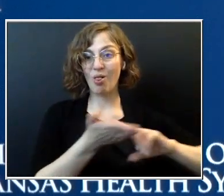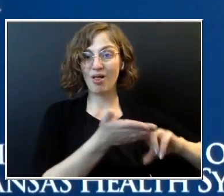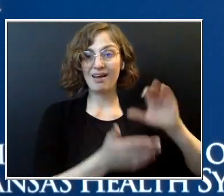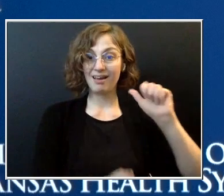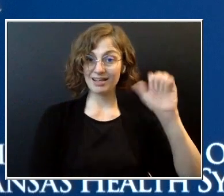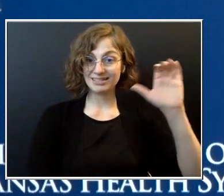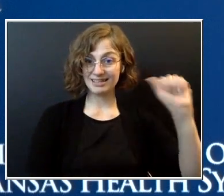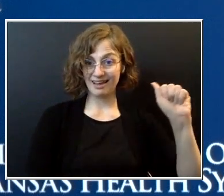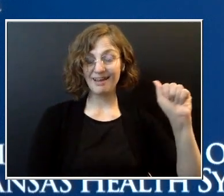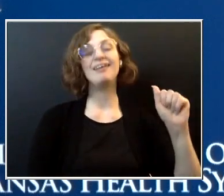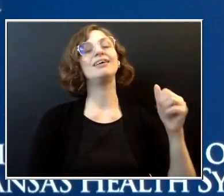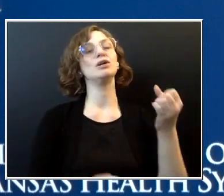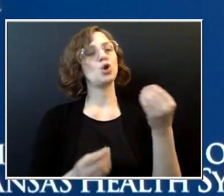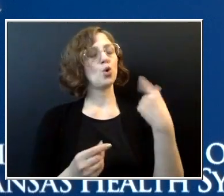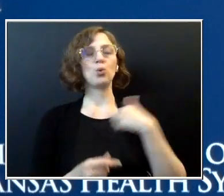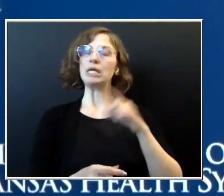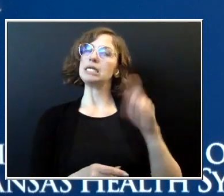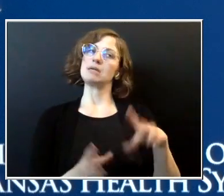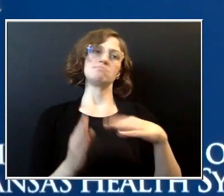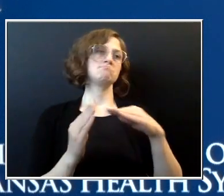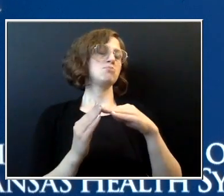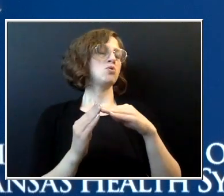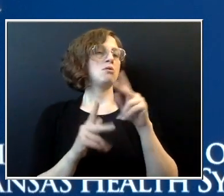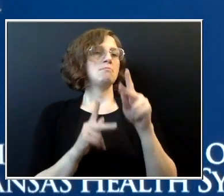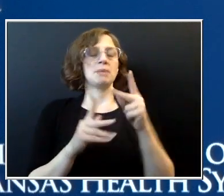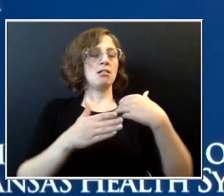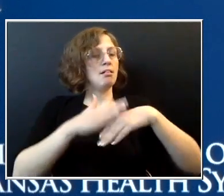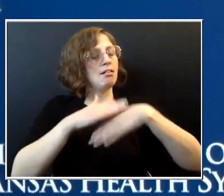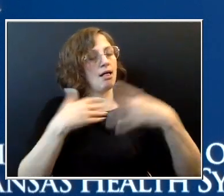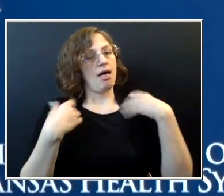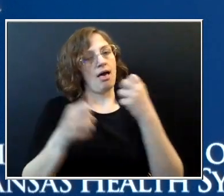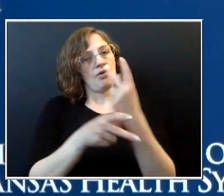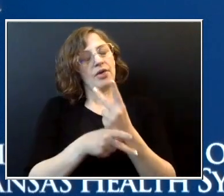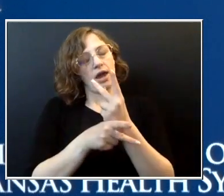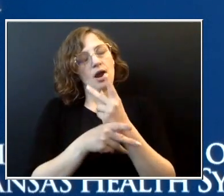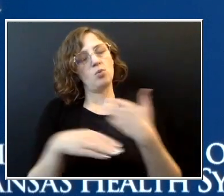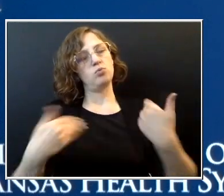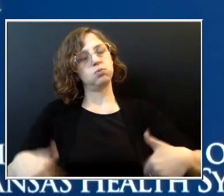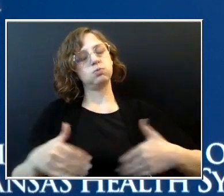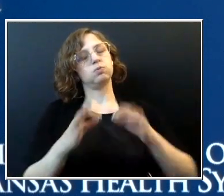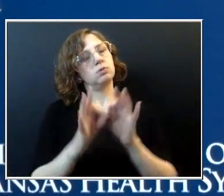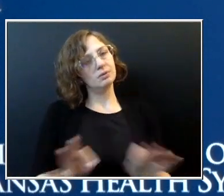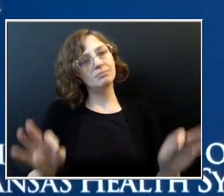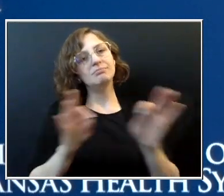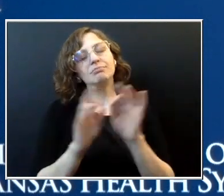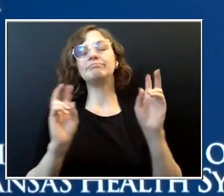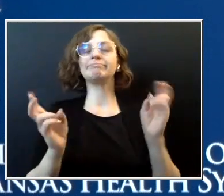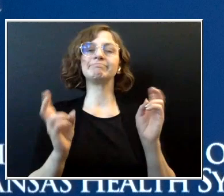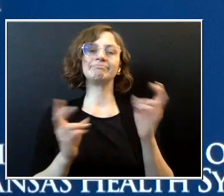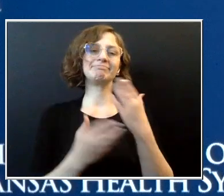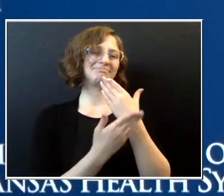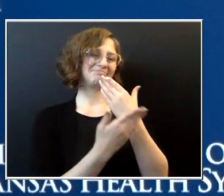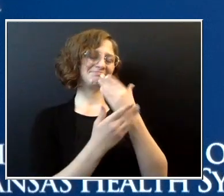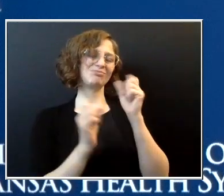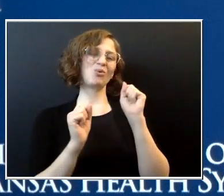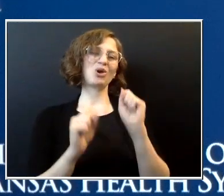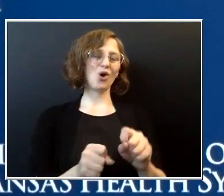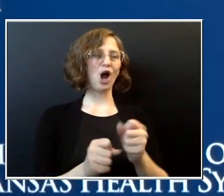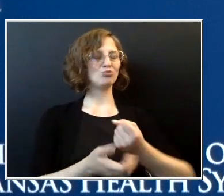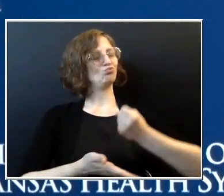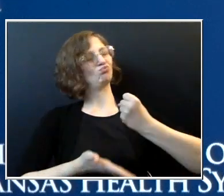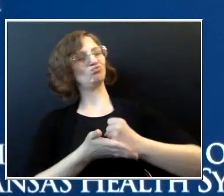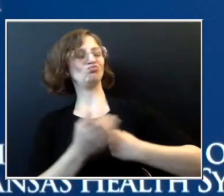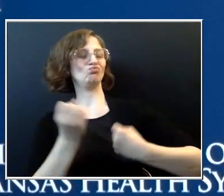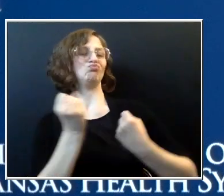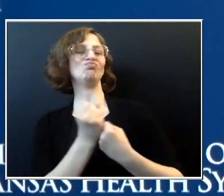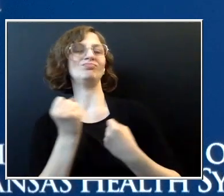access to health care. So I think that is a very good topic, and I'm glad that we could talk and endorse accessibility and